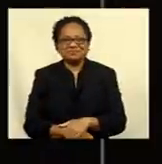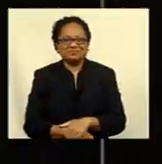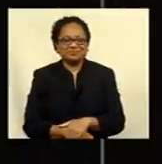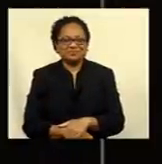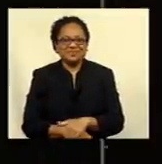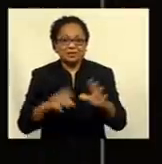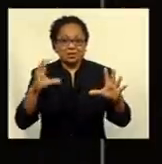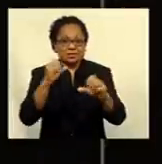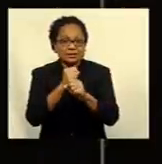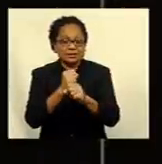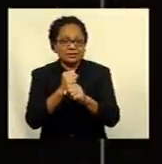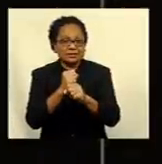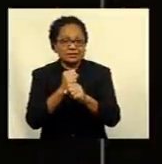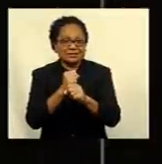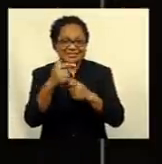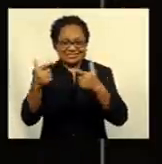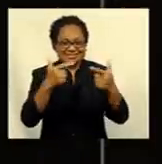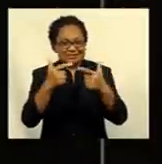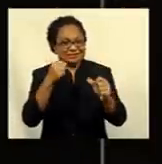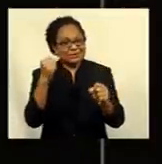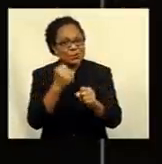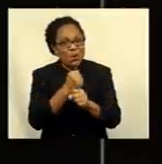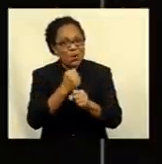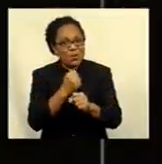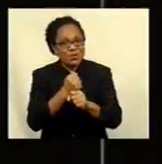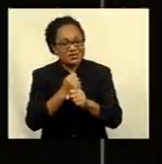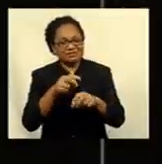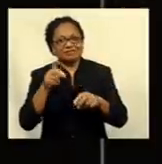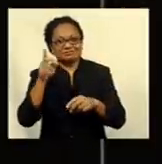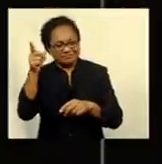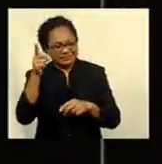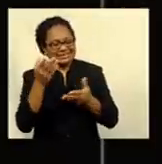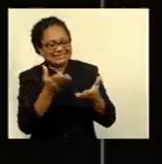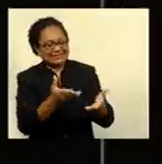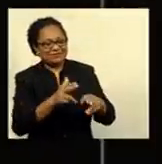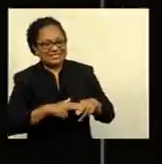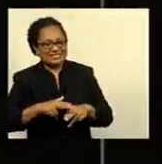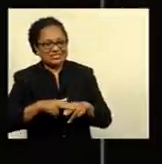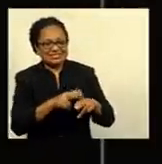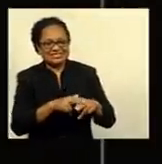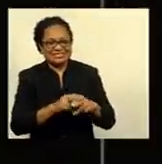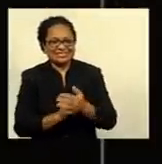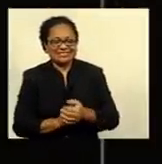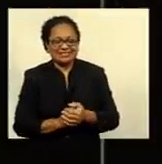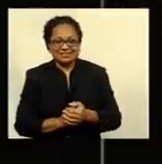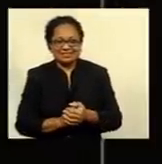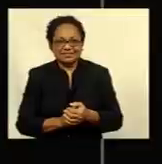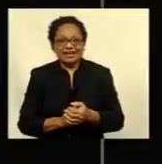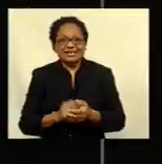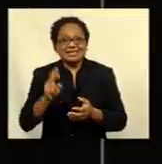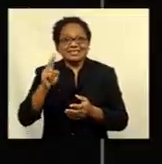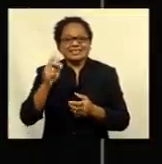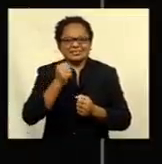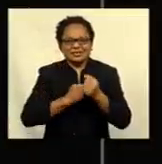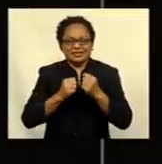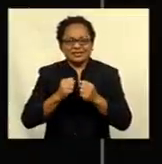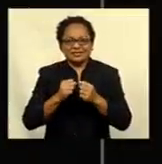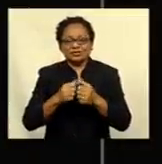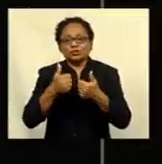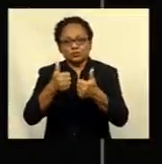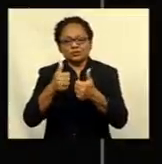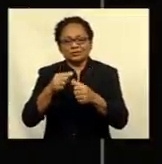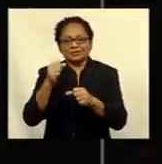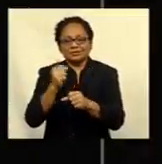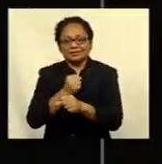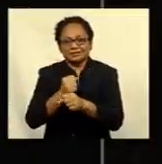Recapping our headlines, Sevens gold is for Fiji, says Baber, struggles to second gold for our skipper, and Fijians unite to